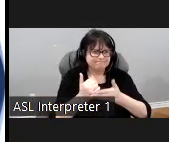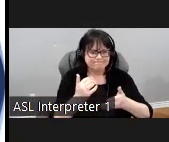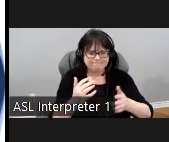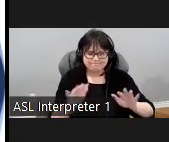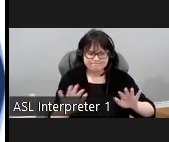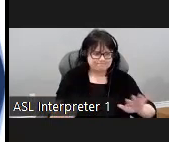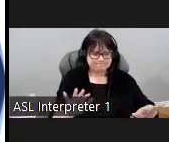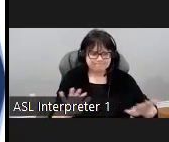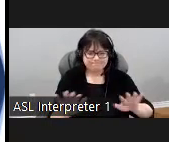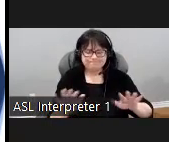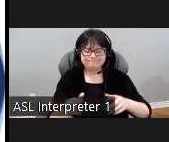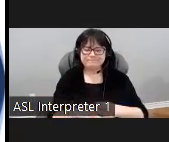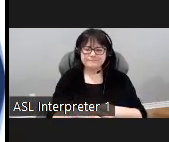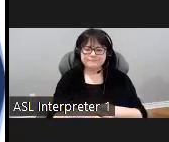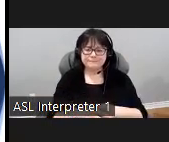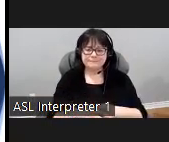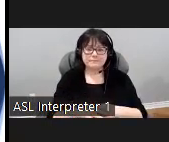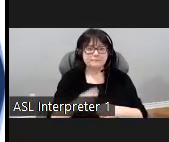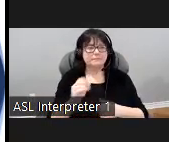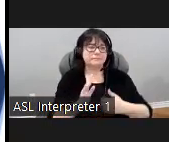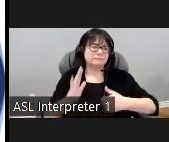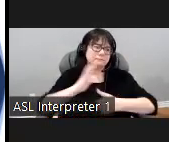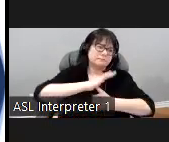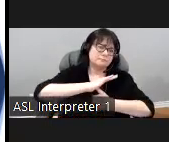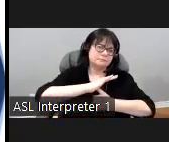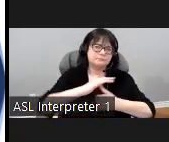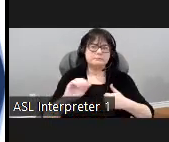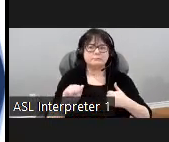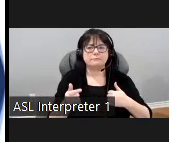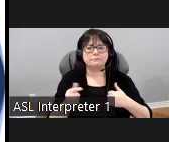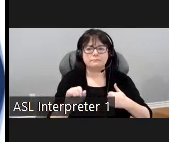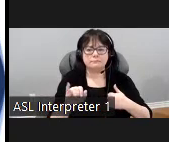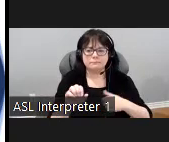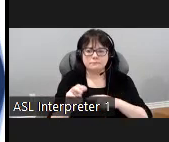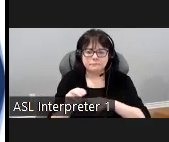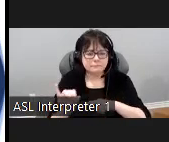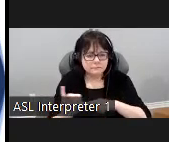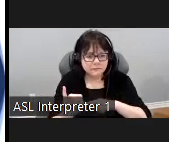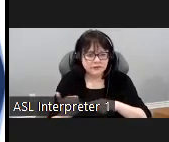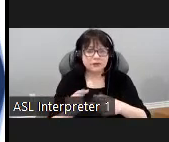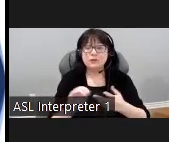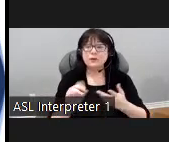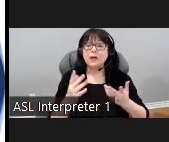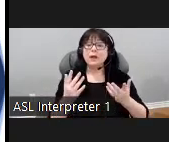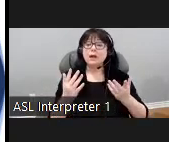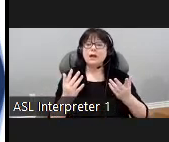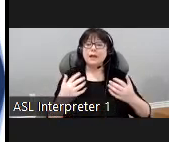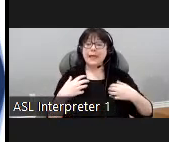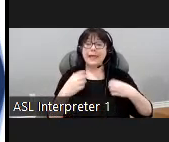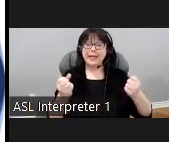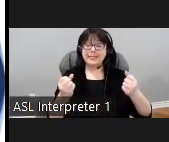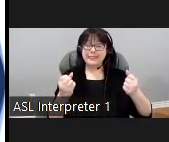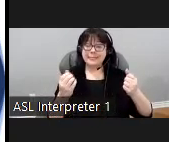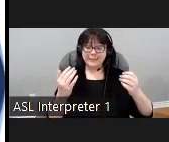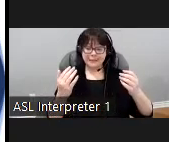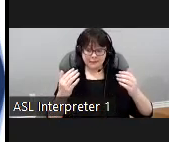you have ageism that pervades all of this that I've been talking about, and health inequities in terms of who's able to access